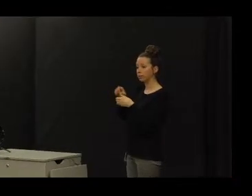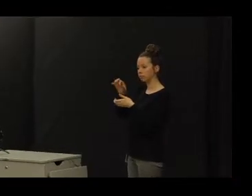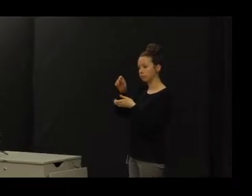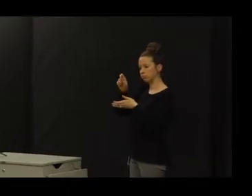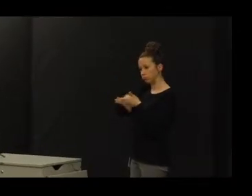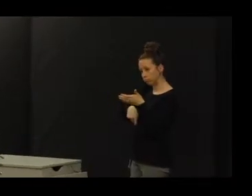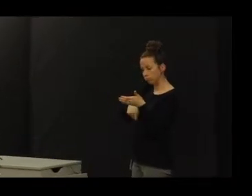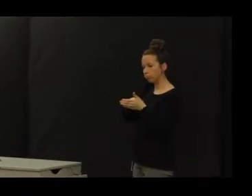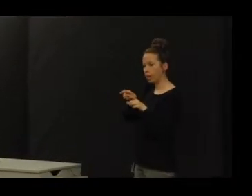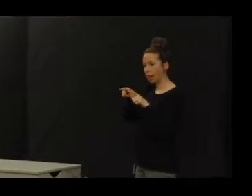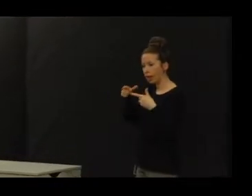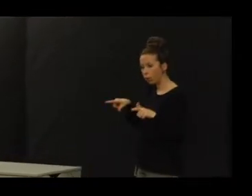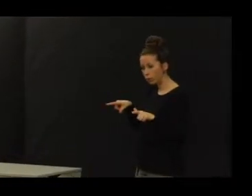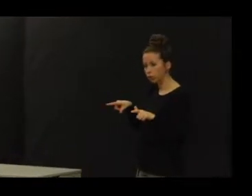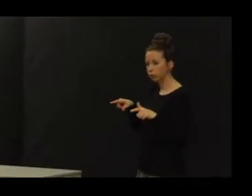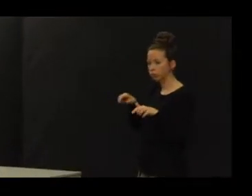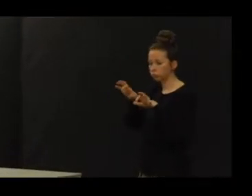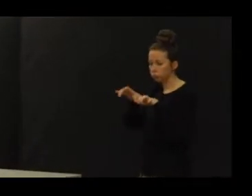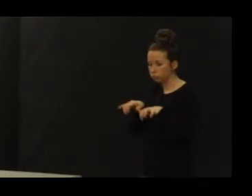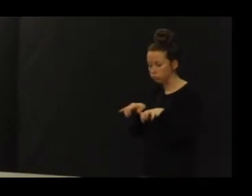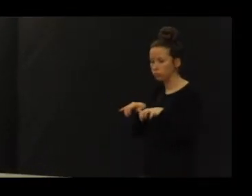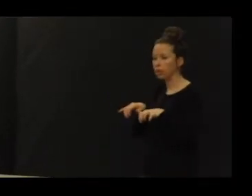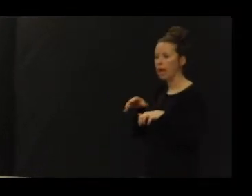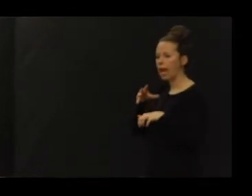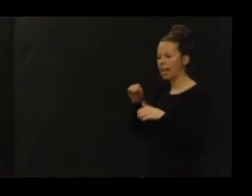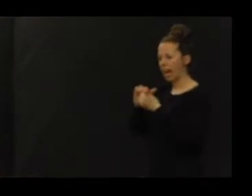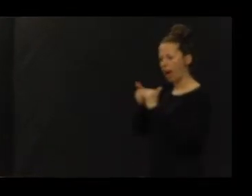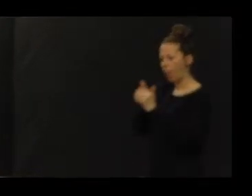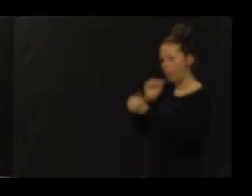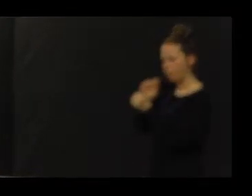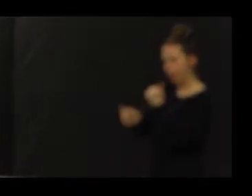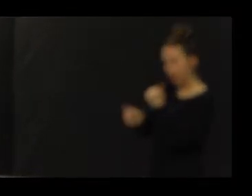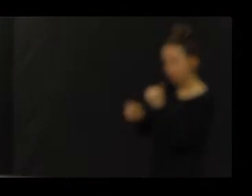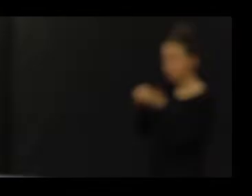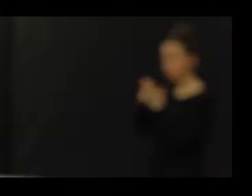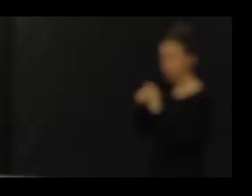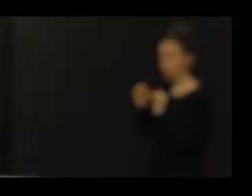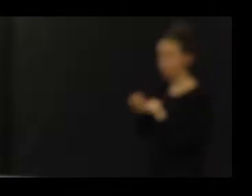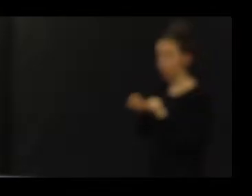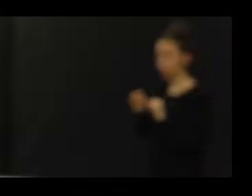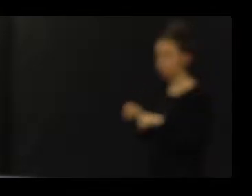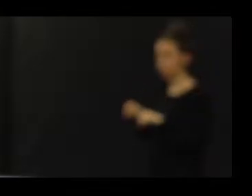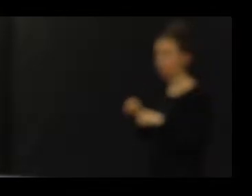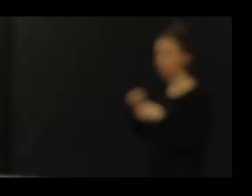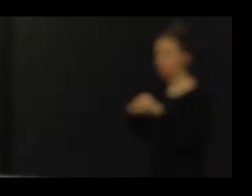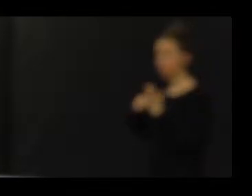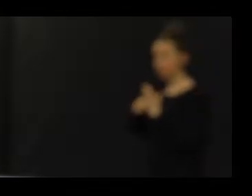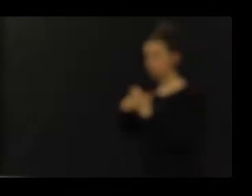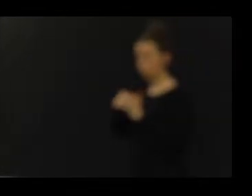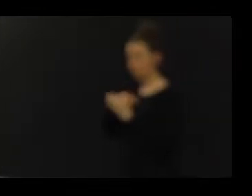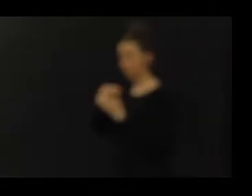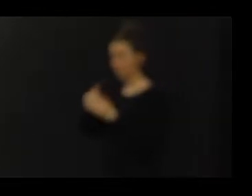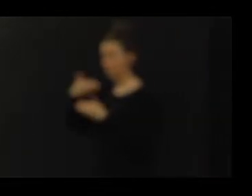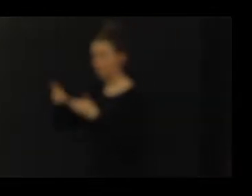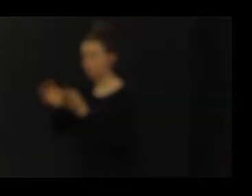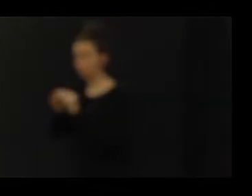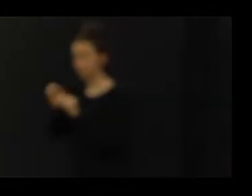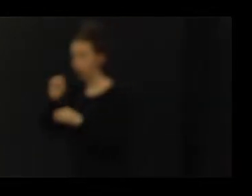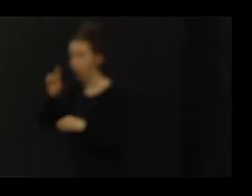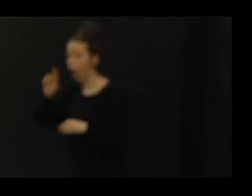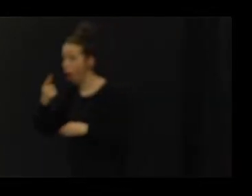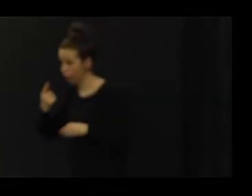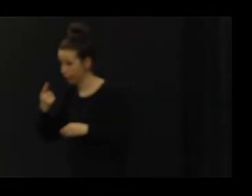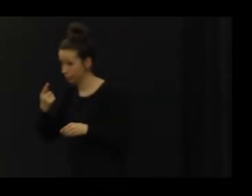look back so that possibly could then we need in August when our next meeting